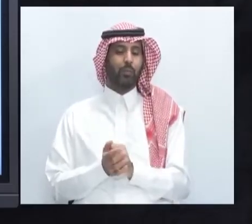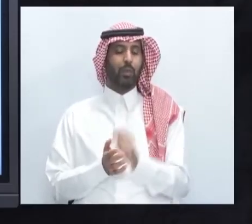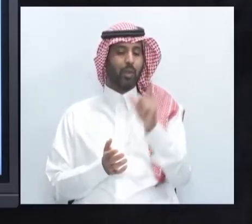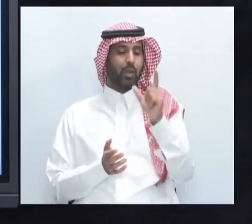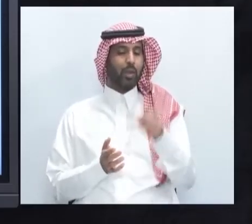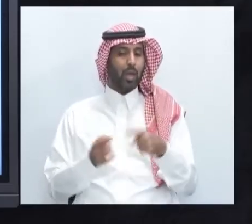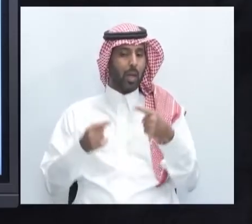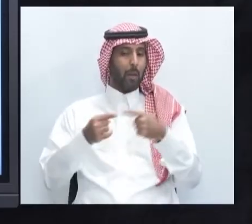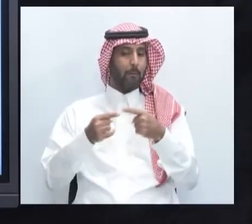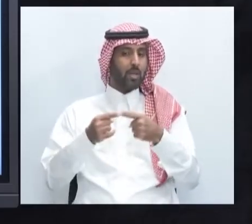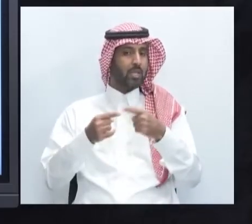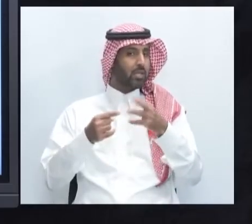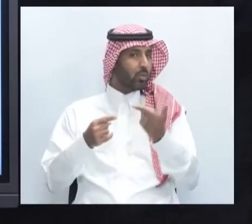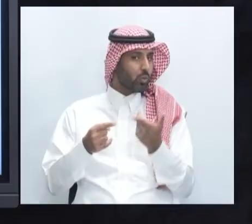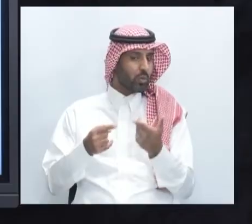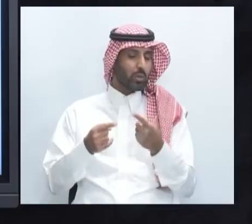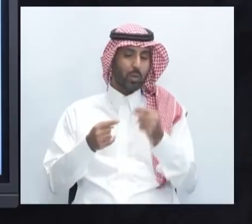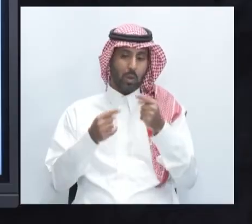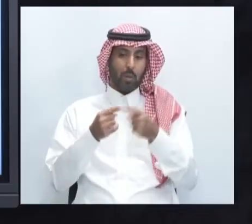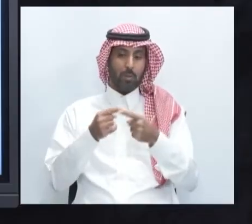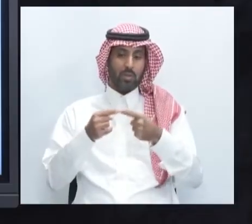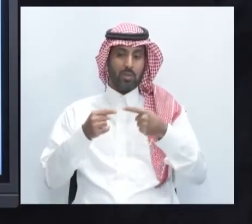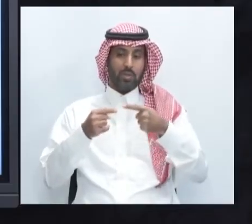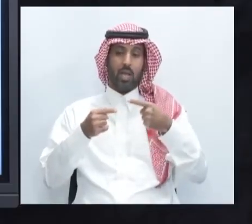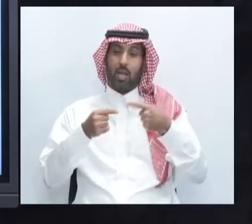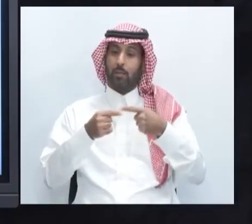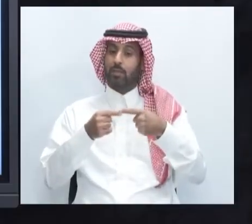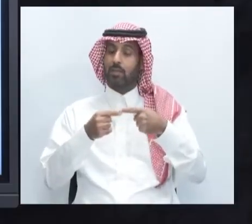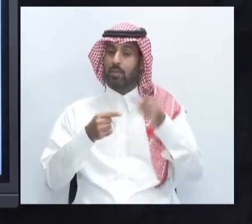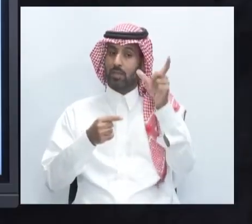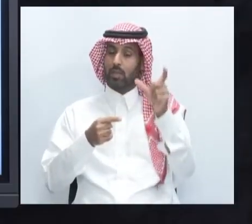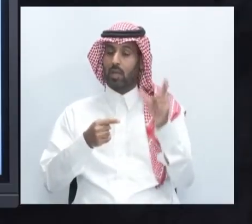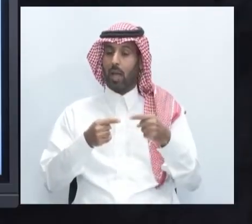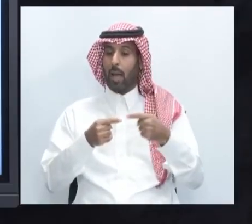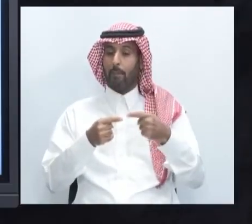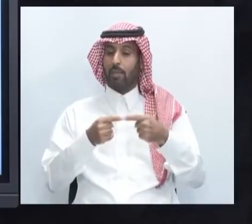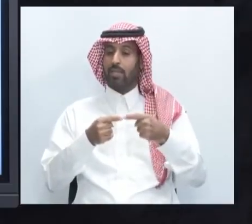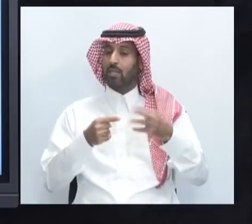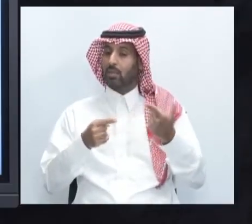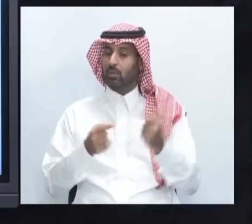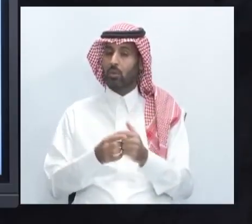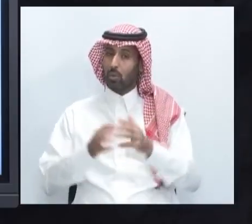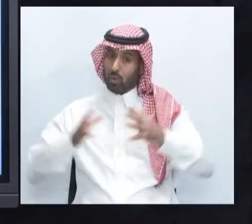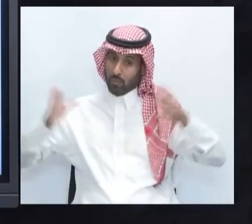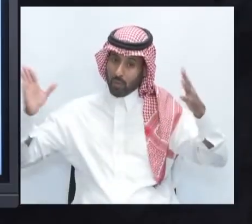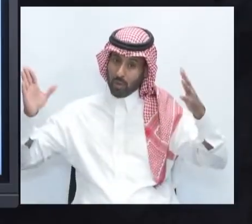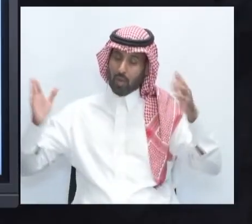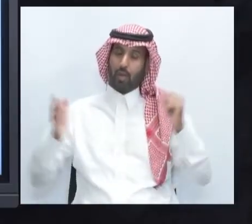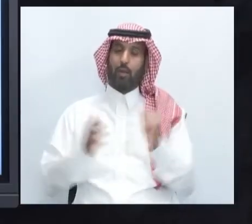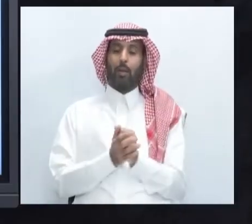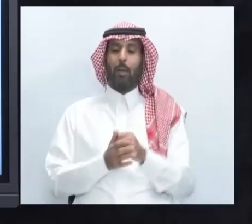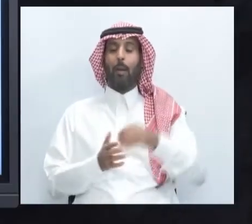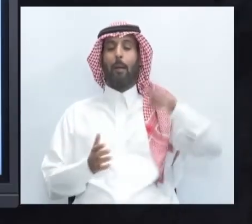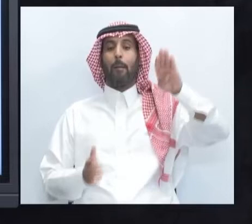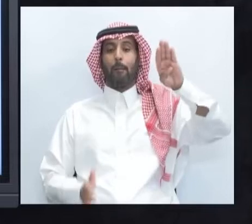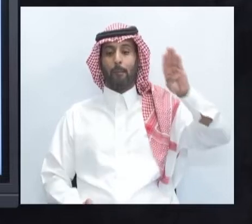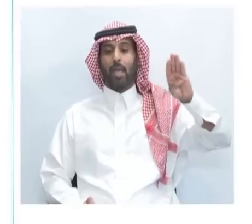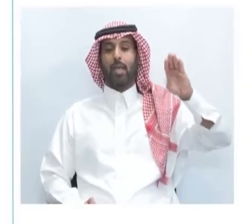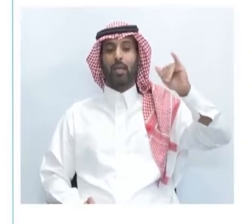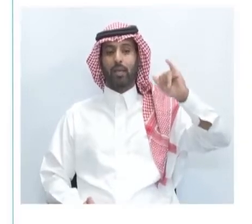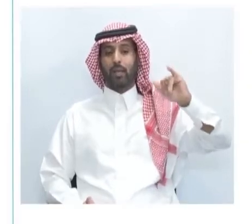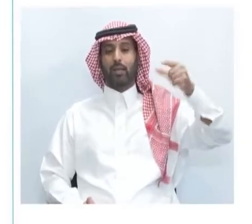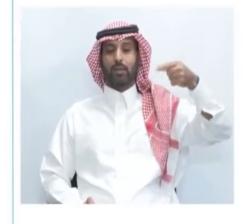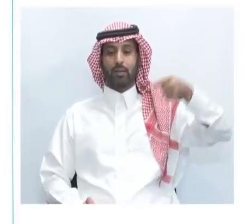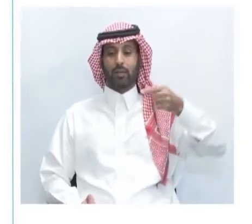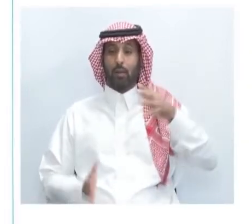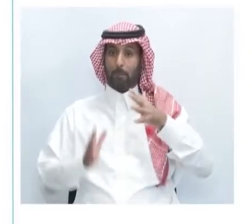the opposite? We have small and we have, yes, we have big. That's right.